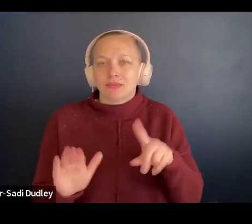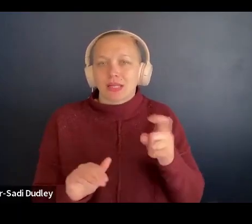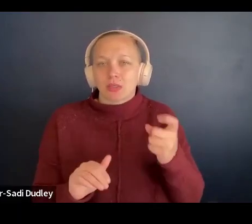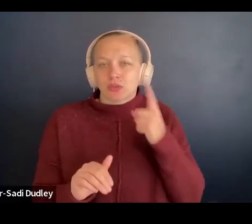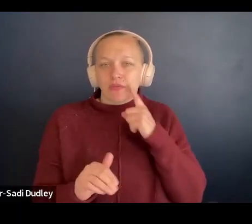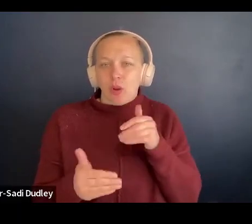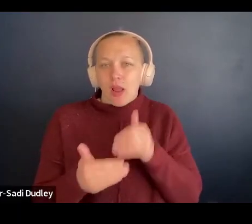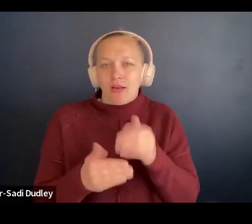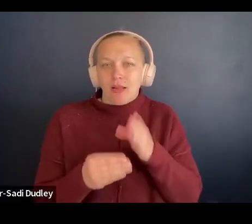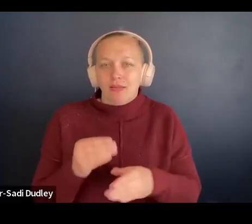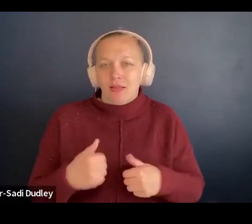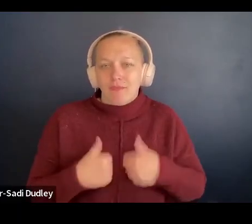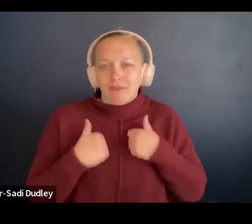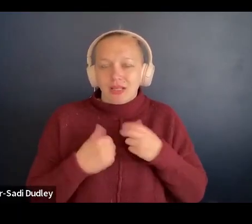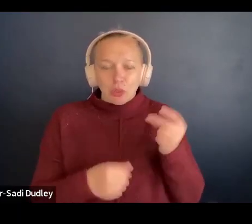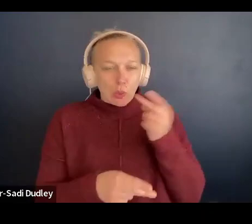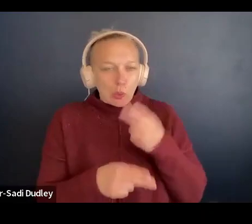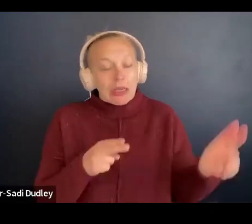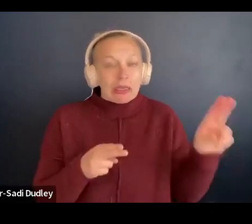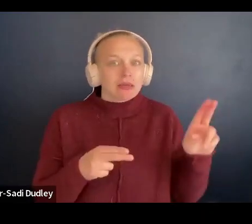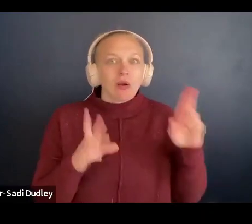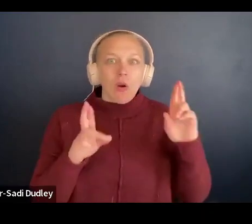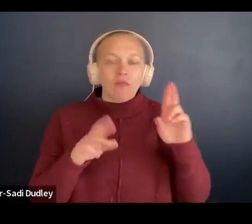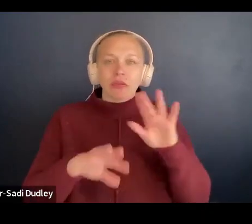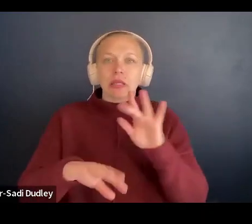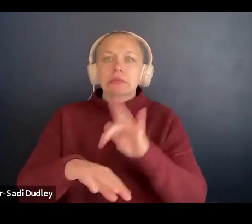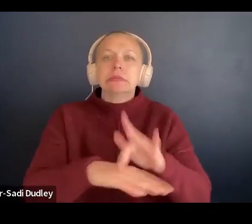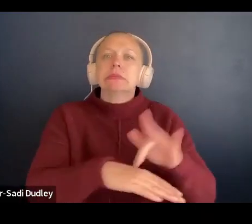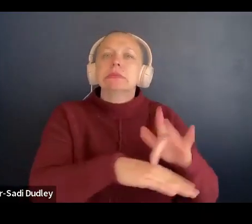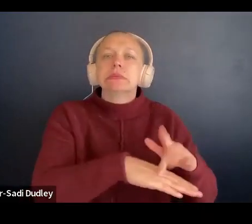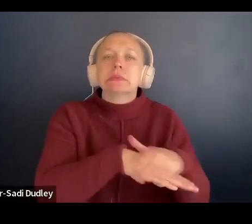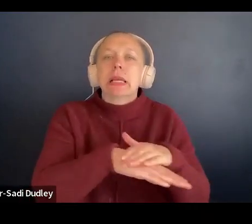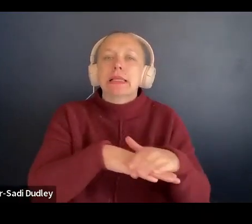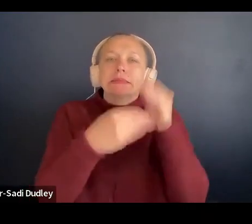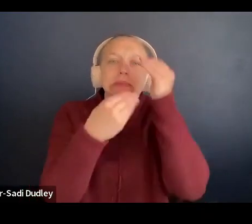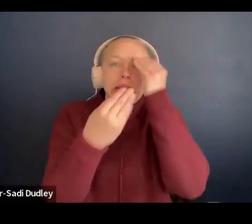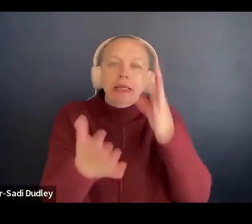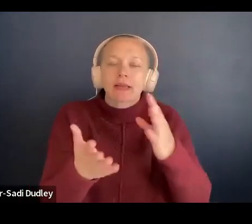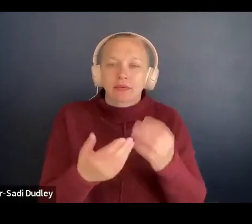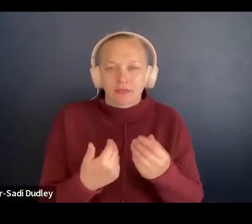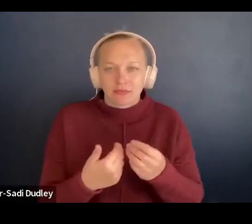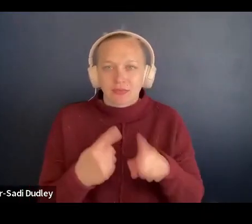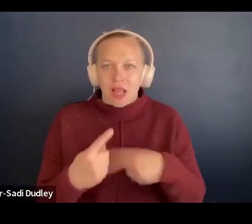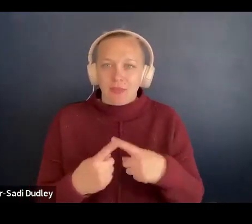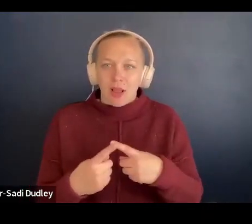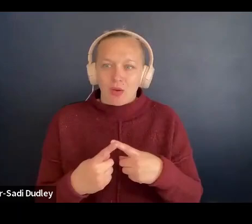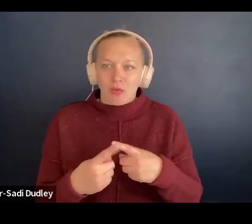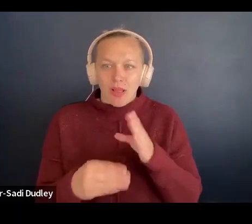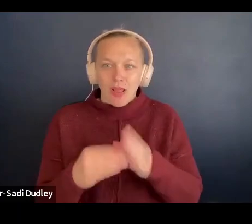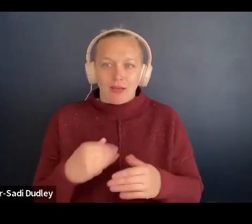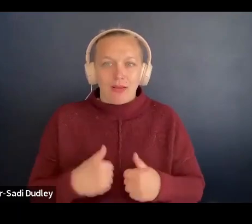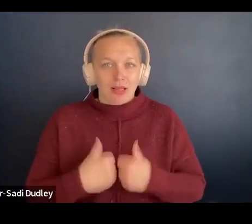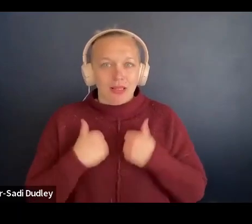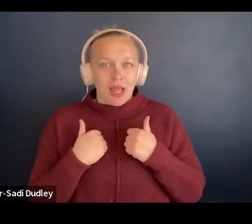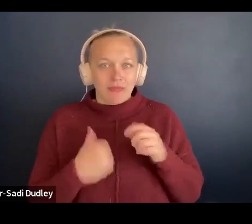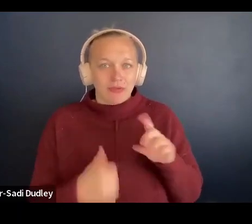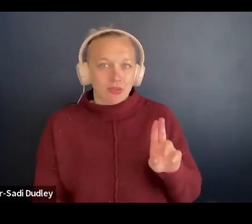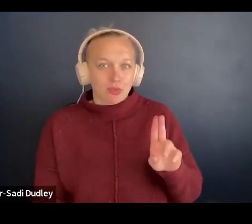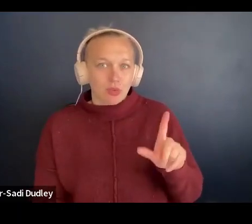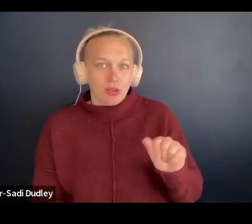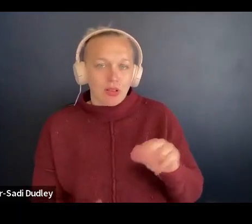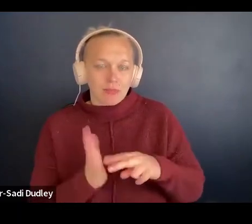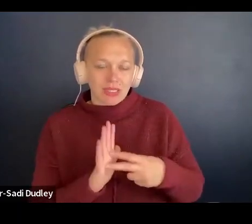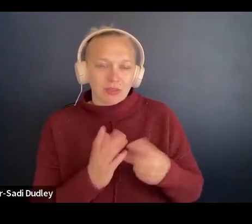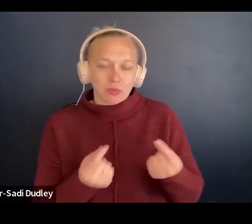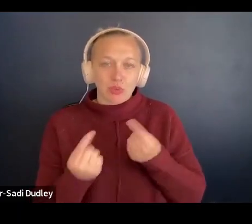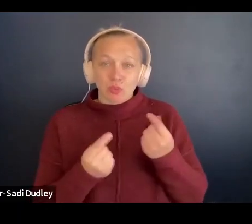All right, that was extraordinarily quick. I hope that gave you just a basic understanding of what end-of-life doula can do. And